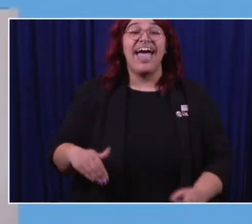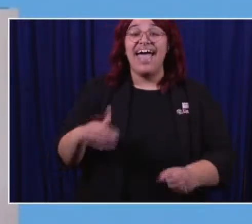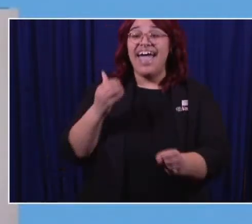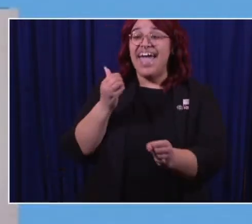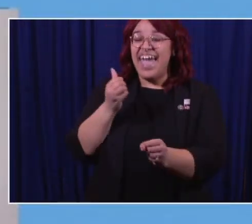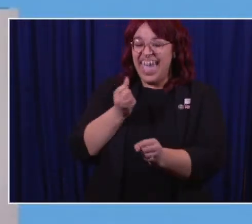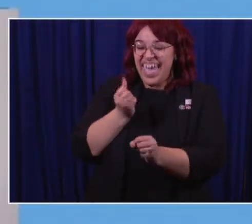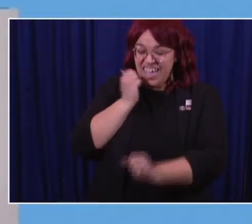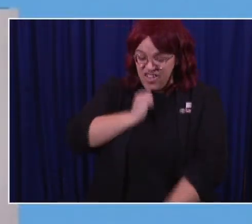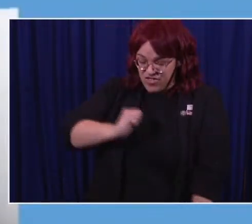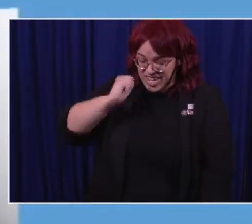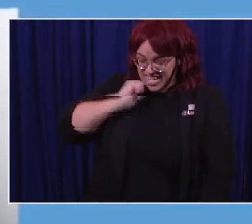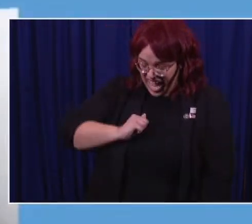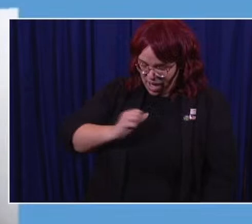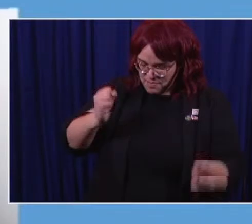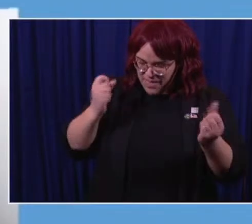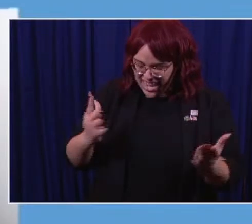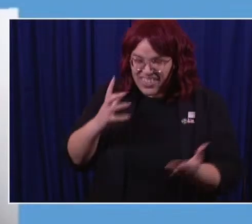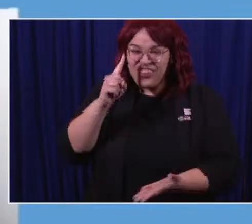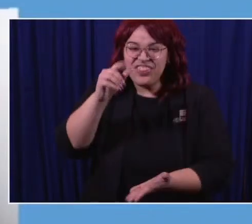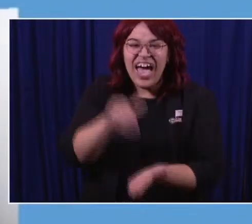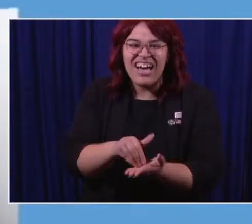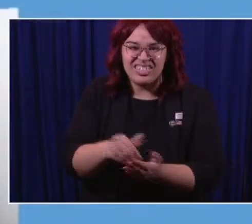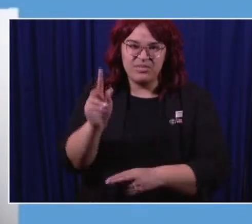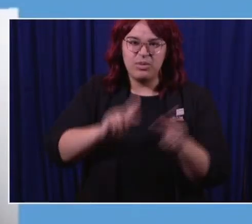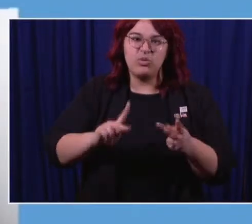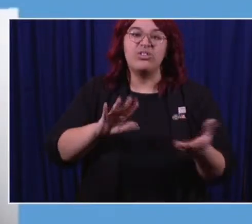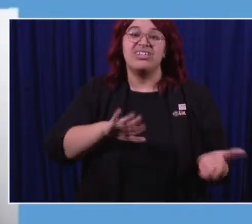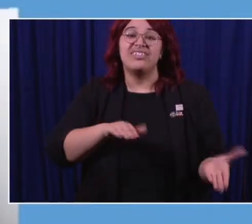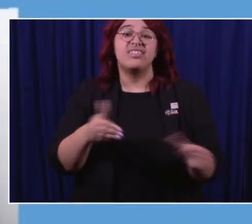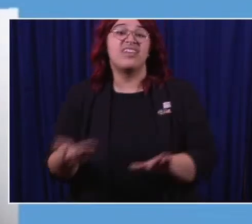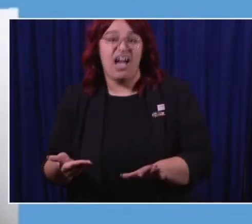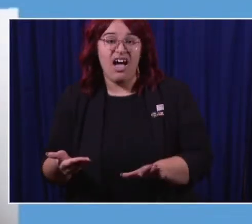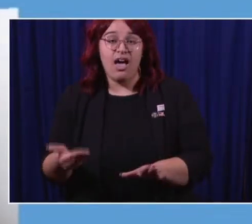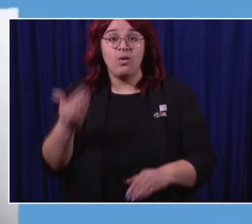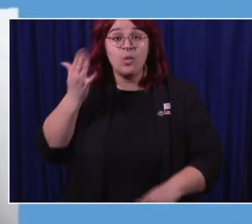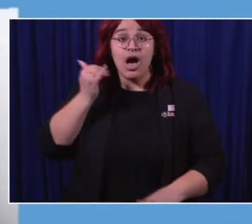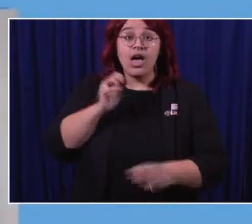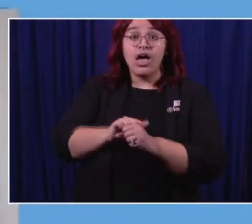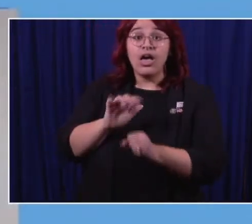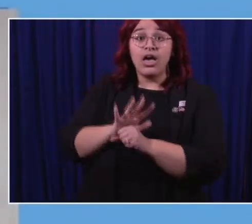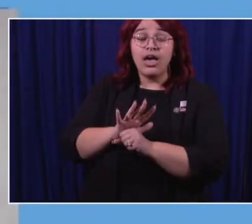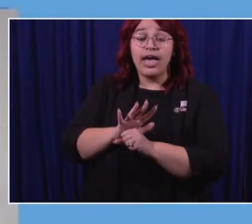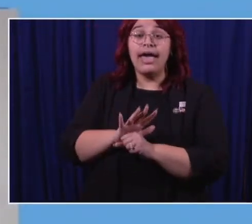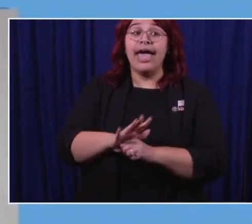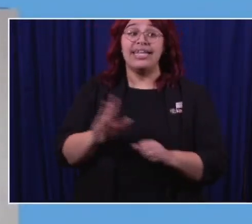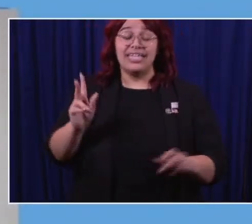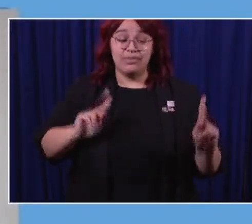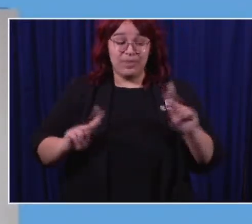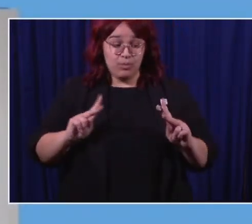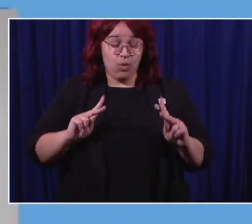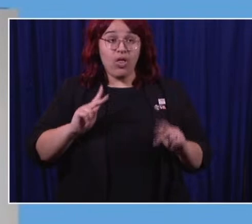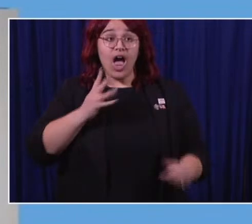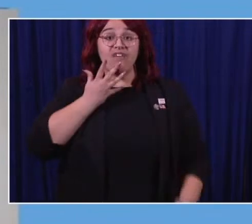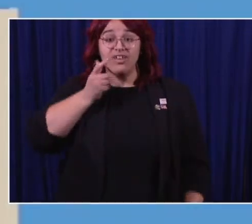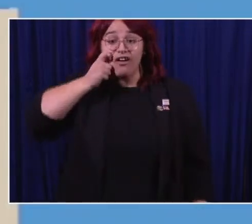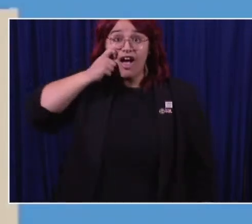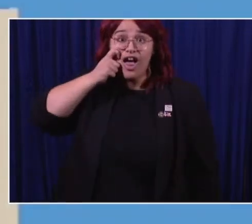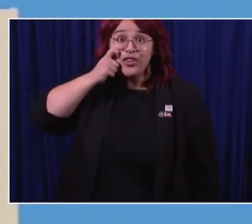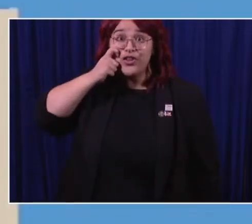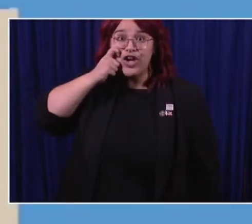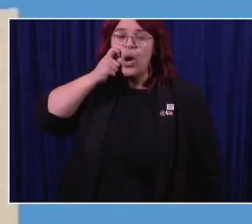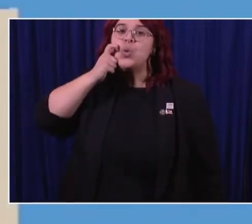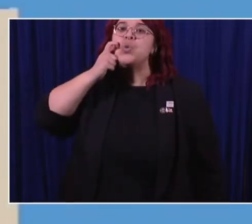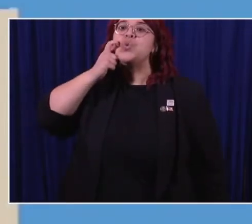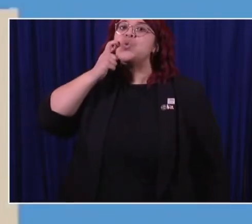of COVID-19? As people of color, we are more likely to get COVID-19. more likely to be hospitalized. And